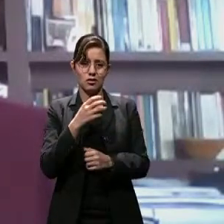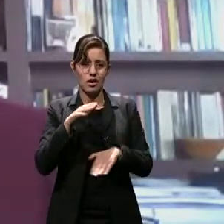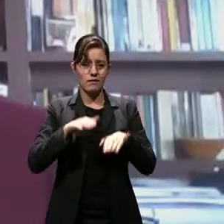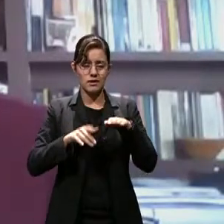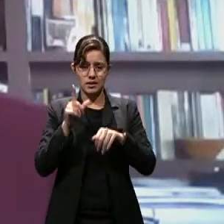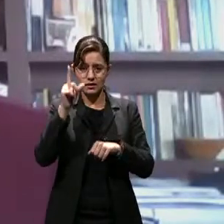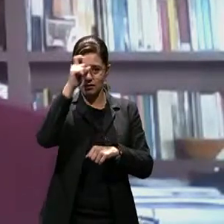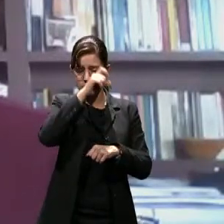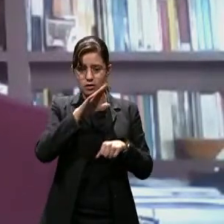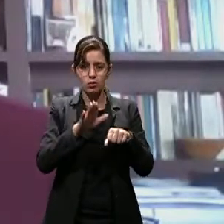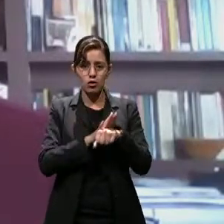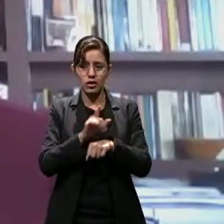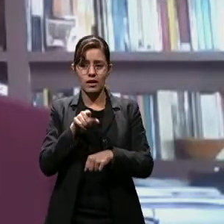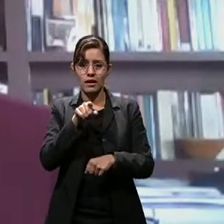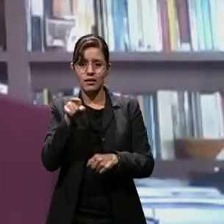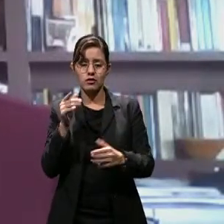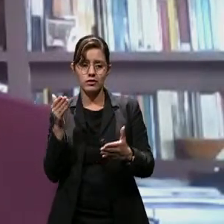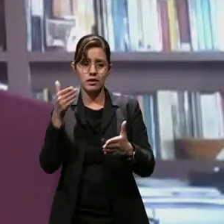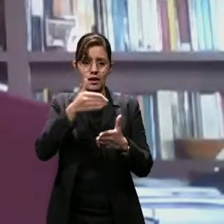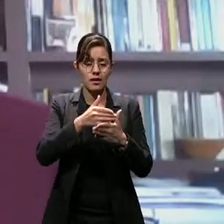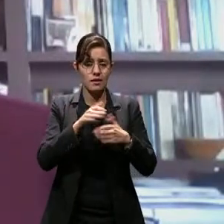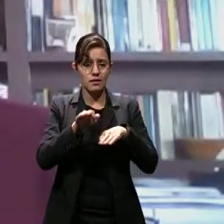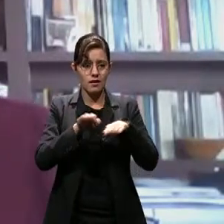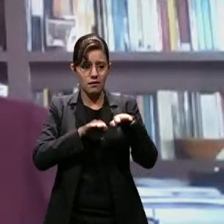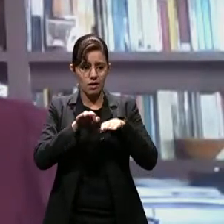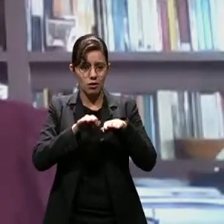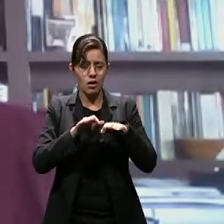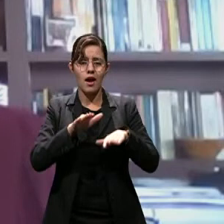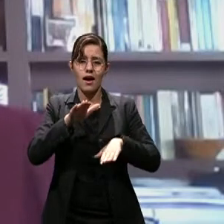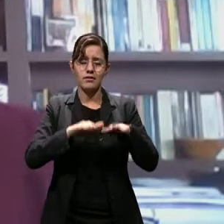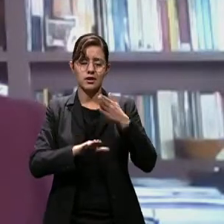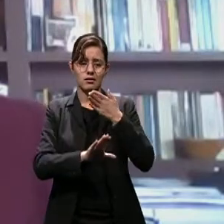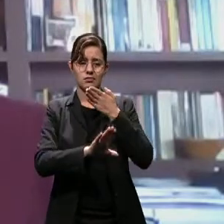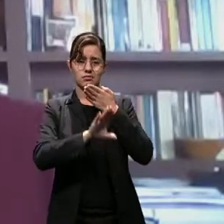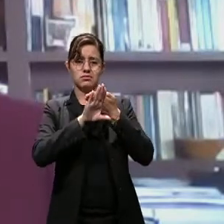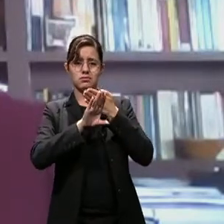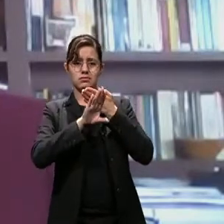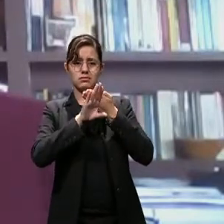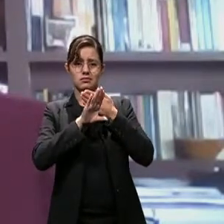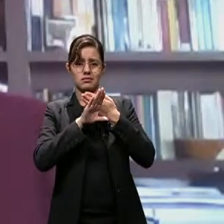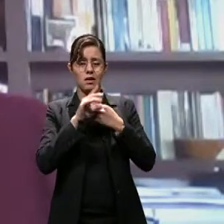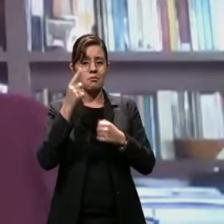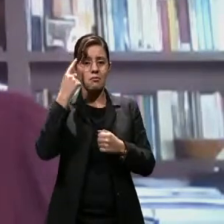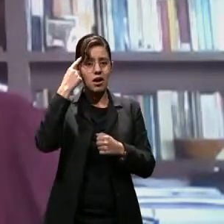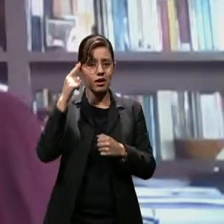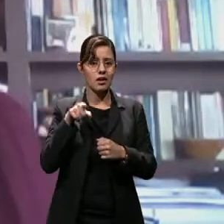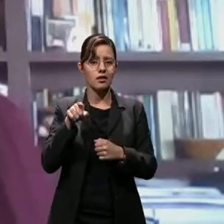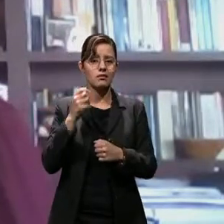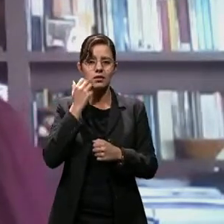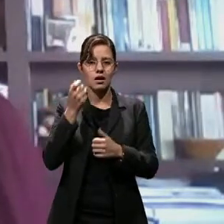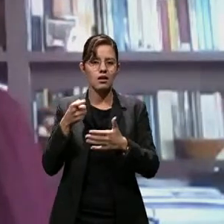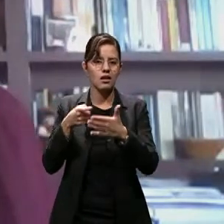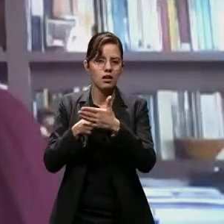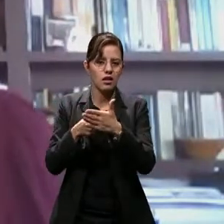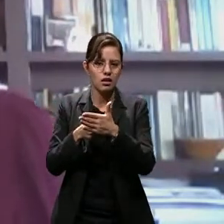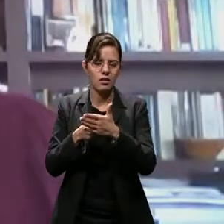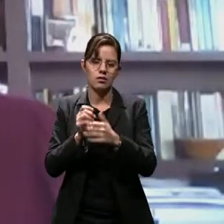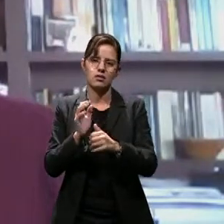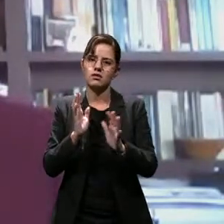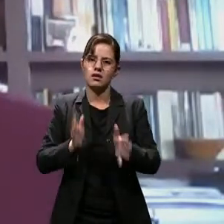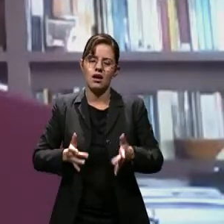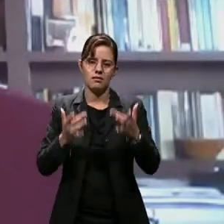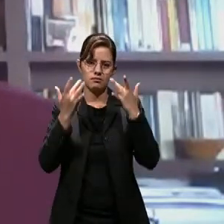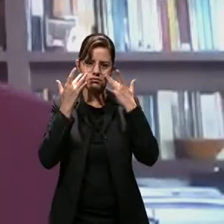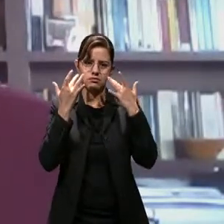presence they can trigger violent reactions in order to force them to